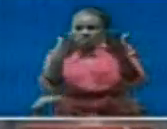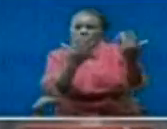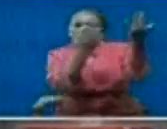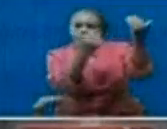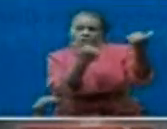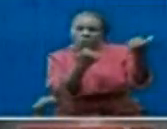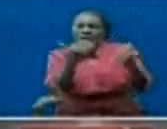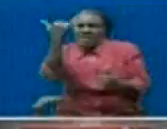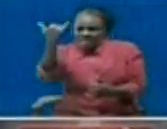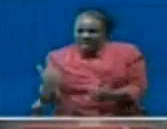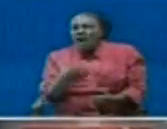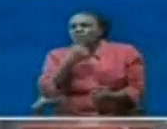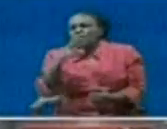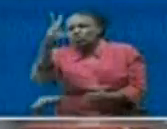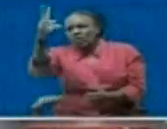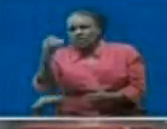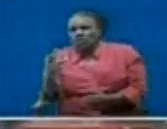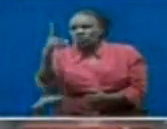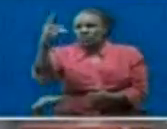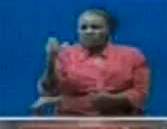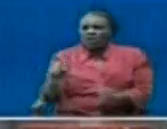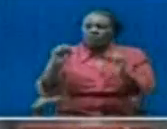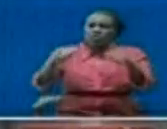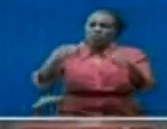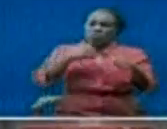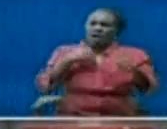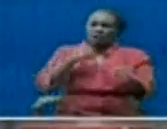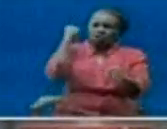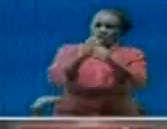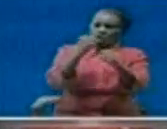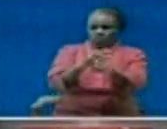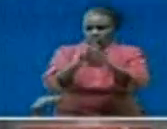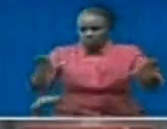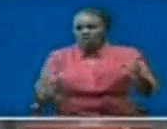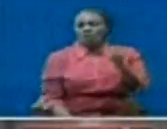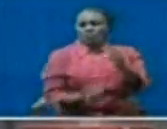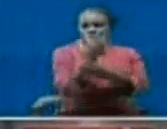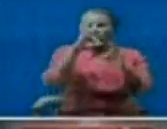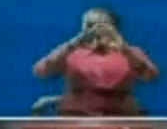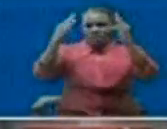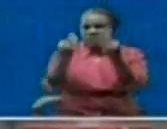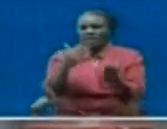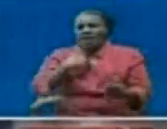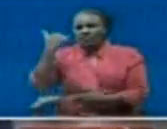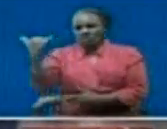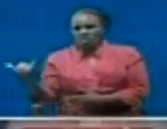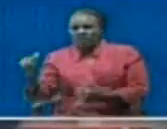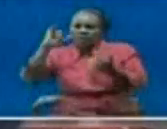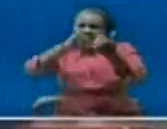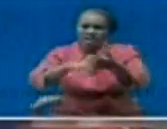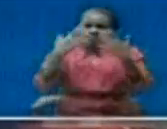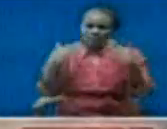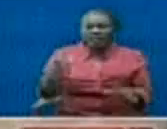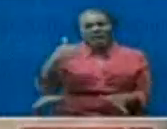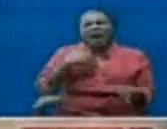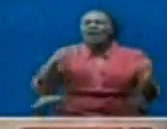young man who's 20, 25 should be able to have a steady job, start a family, raise children, get married. But we don't